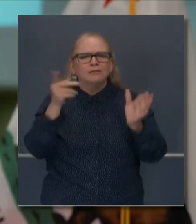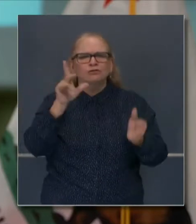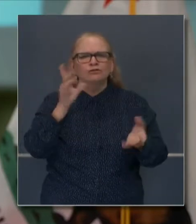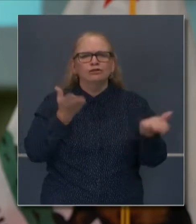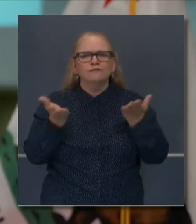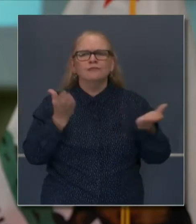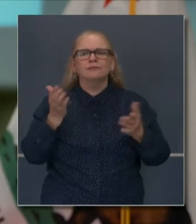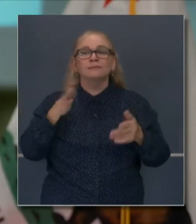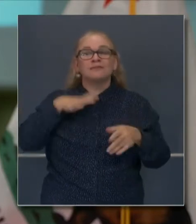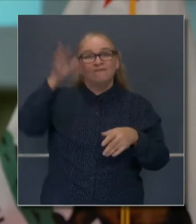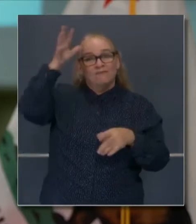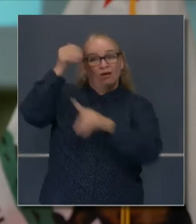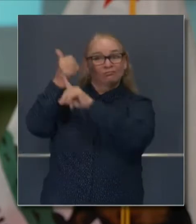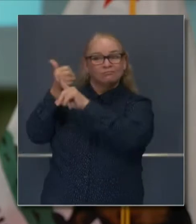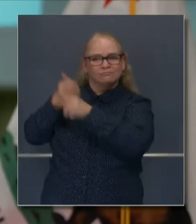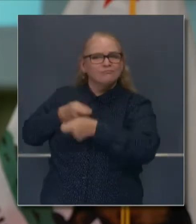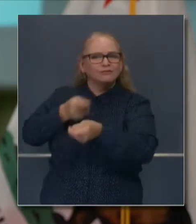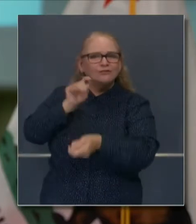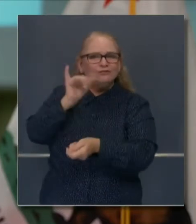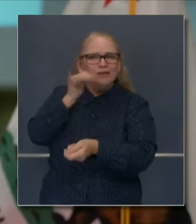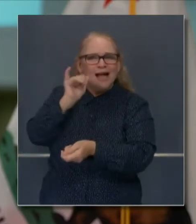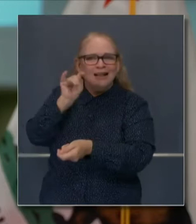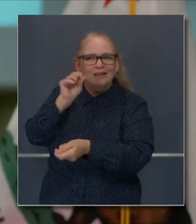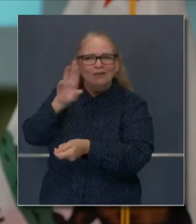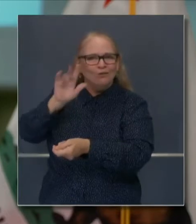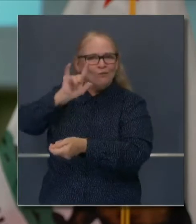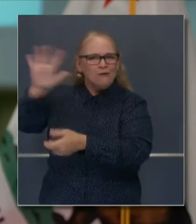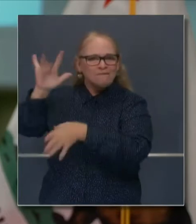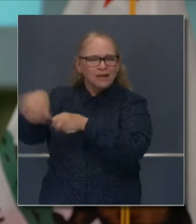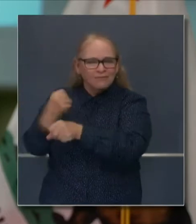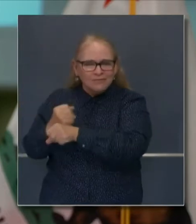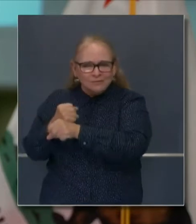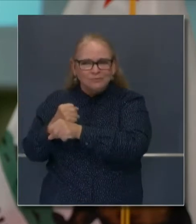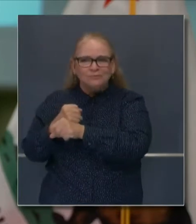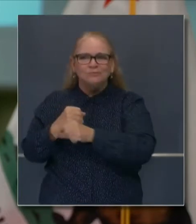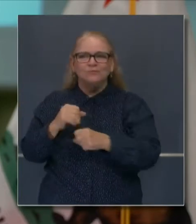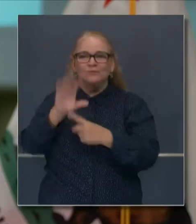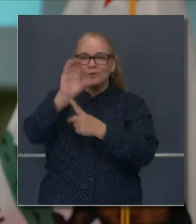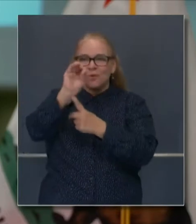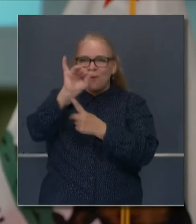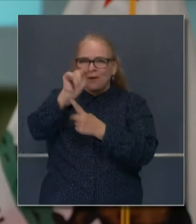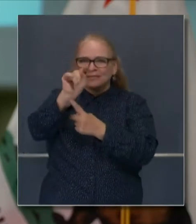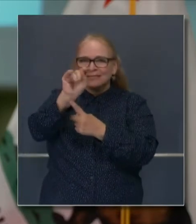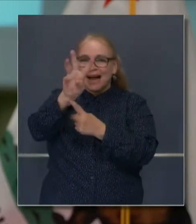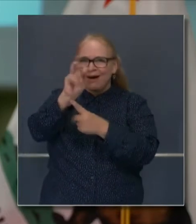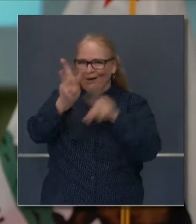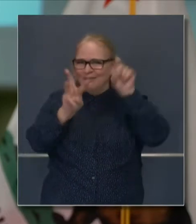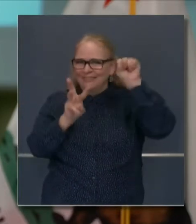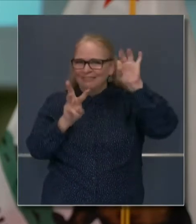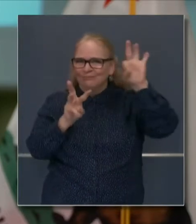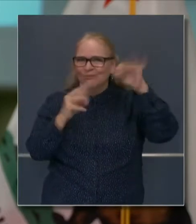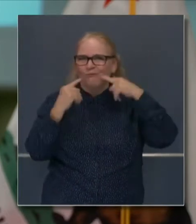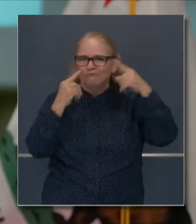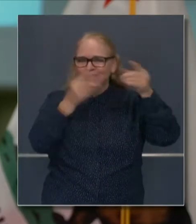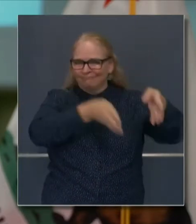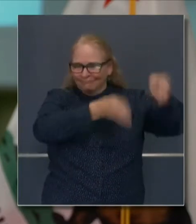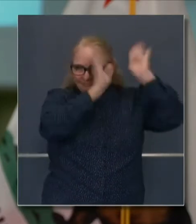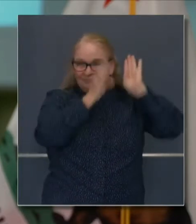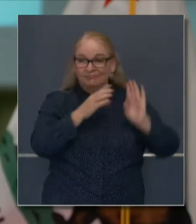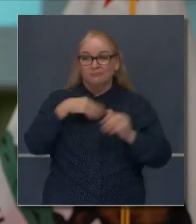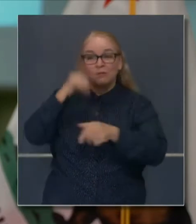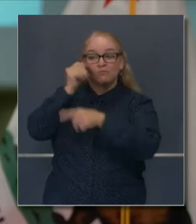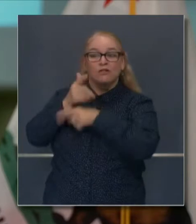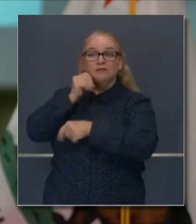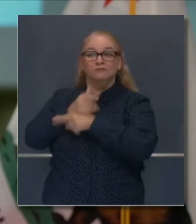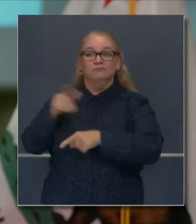Coit Tower for well over 25 years. Those are the values my sisters and brothers have. Those are the